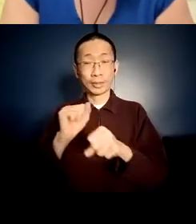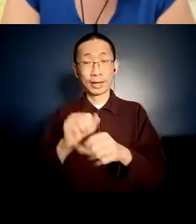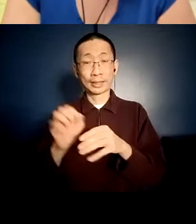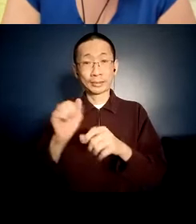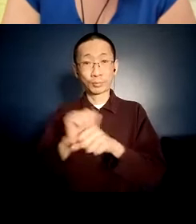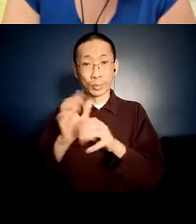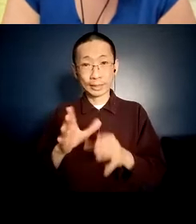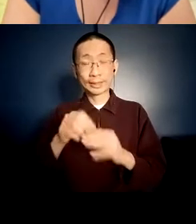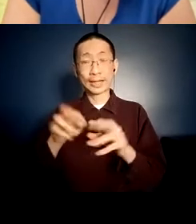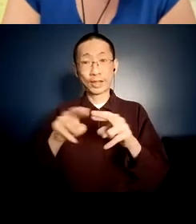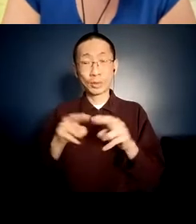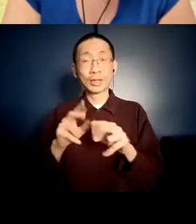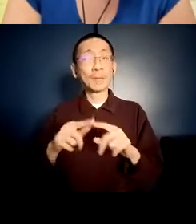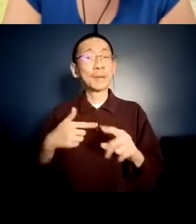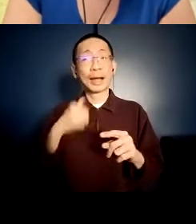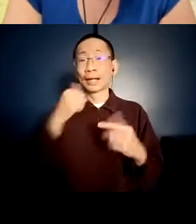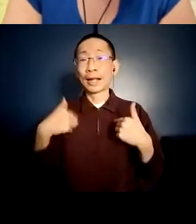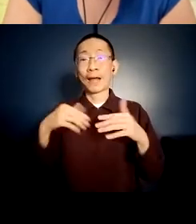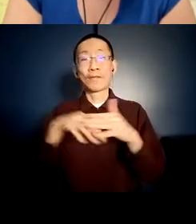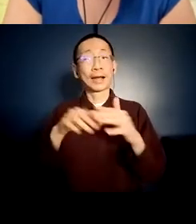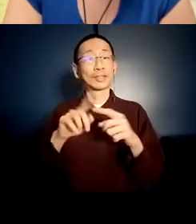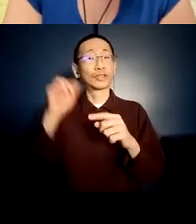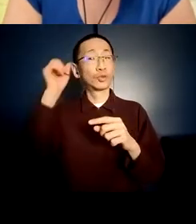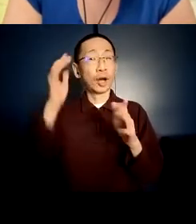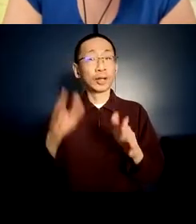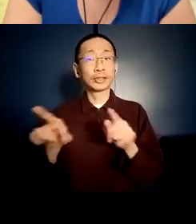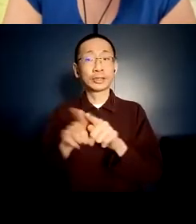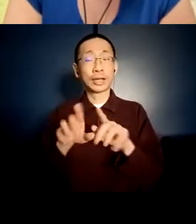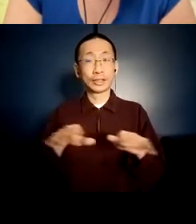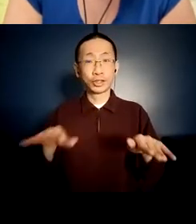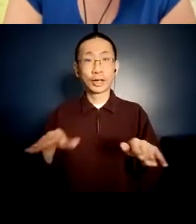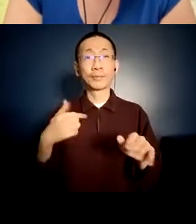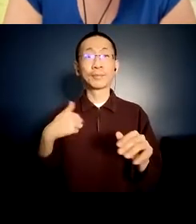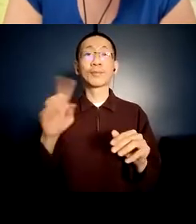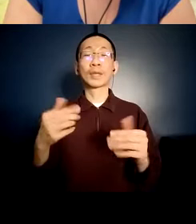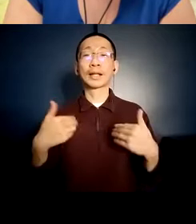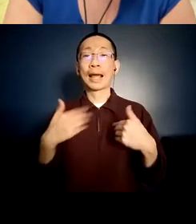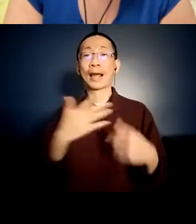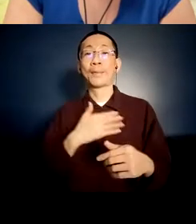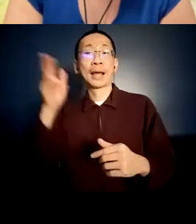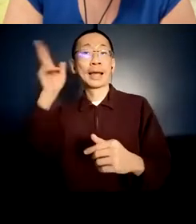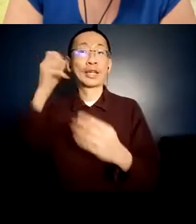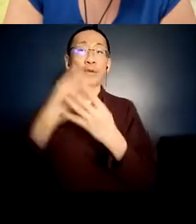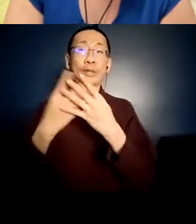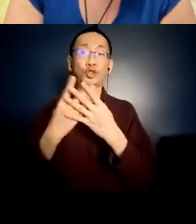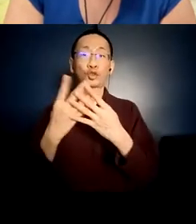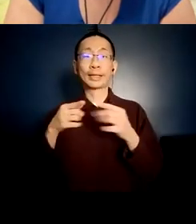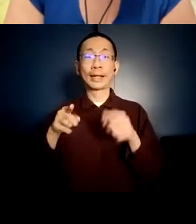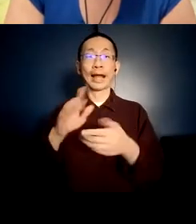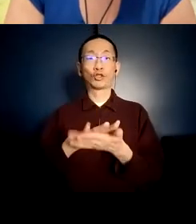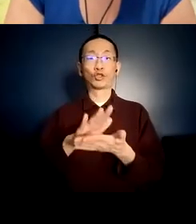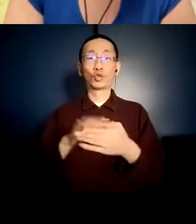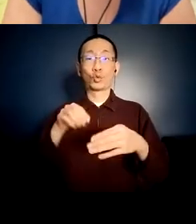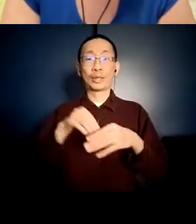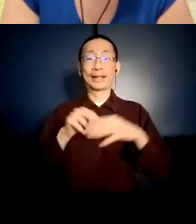but I did not have access to audiologists as a child, and I only had my hearing screened at school in